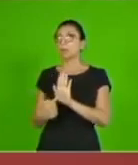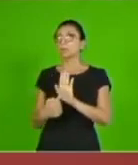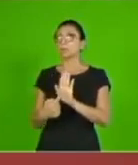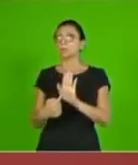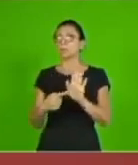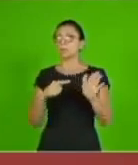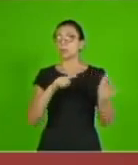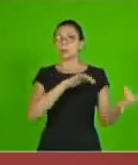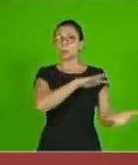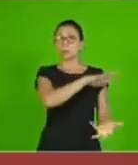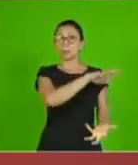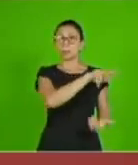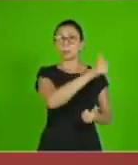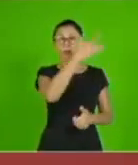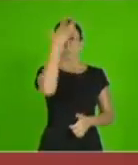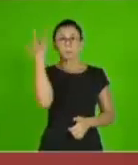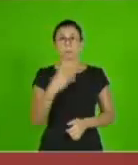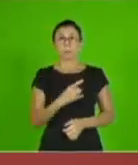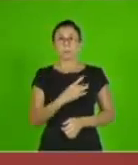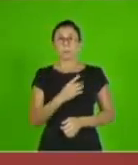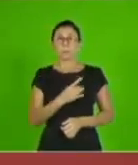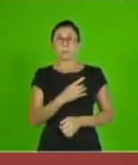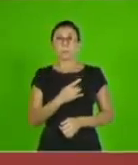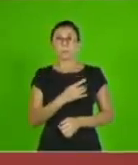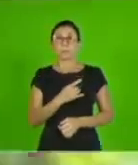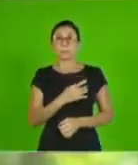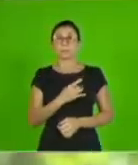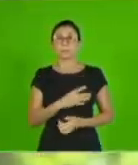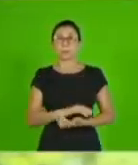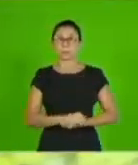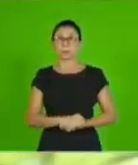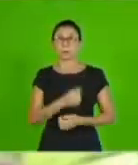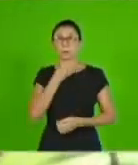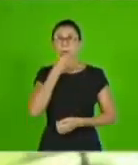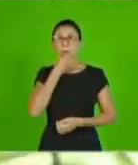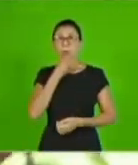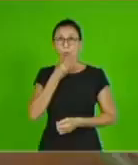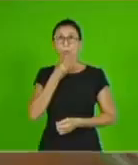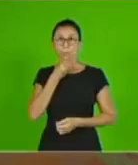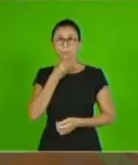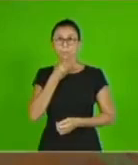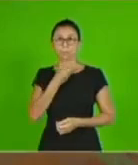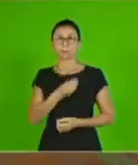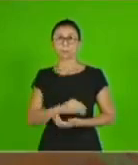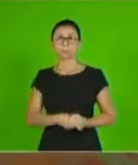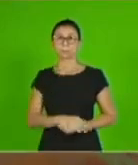is that the world today is a world full of people who are fearful.